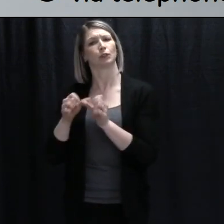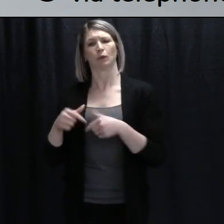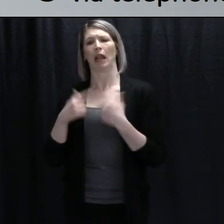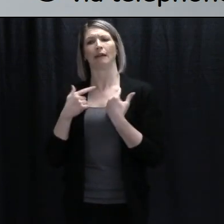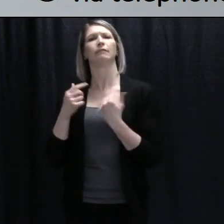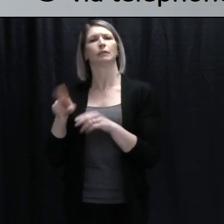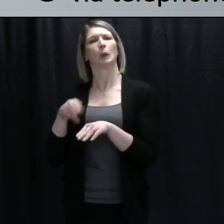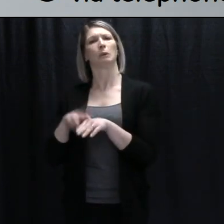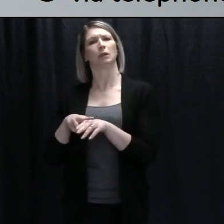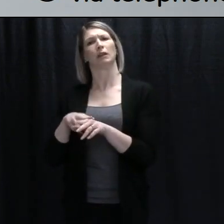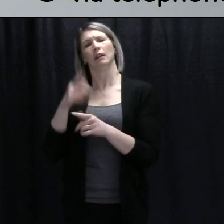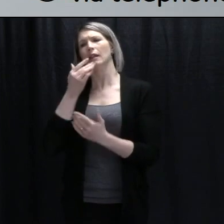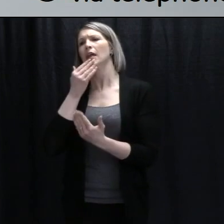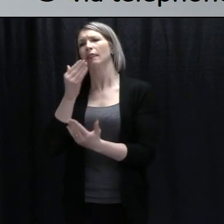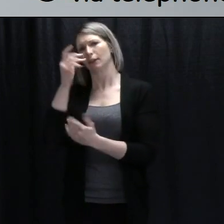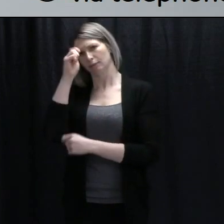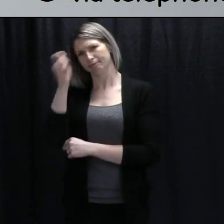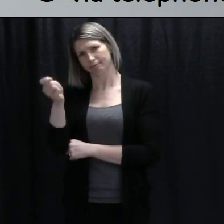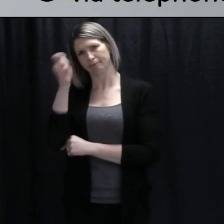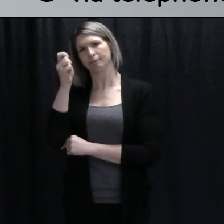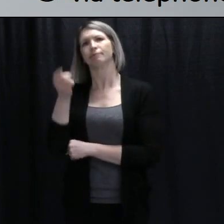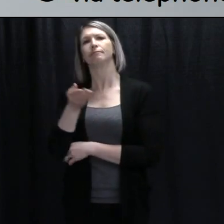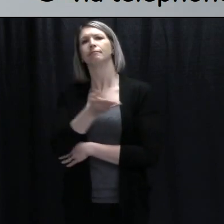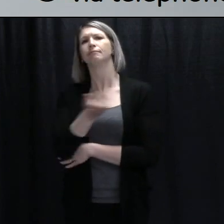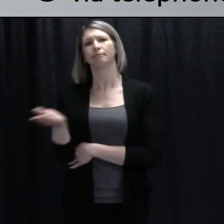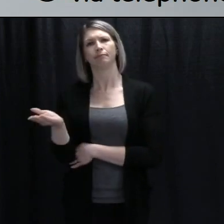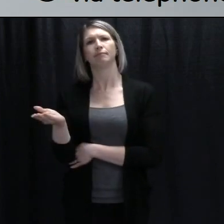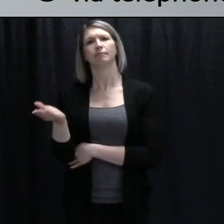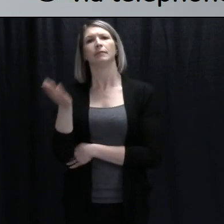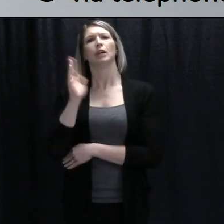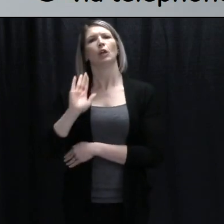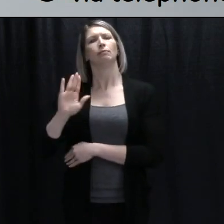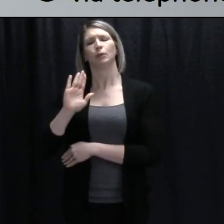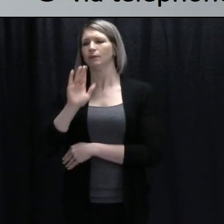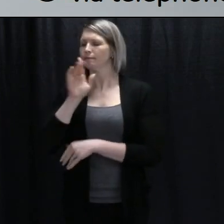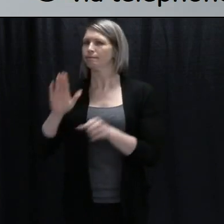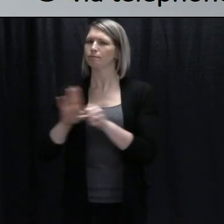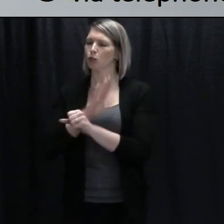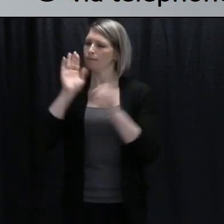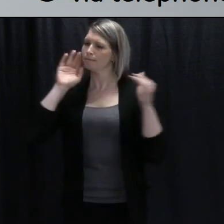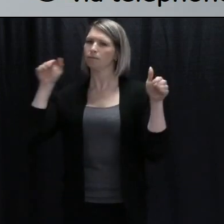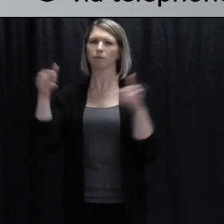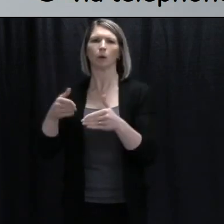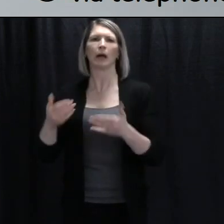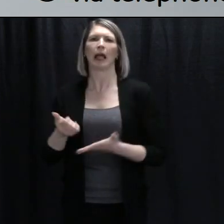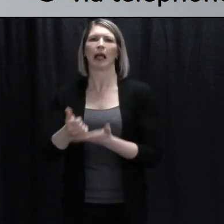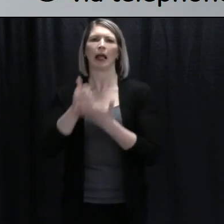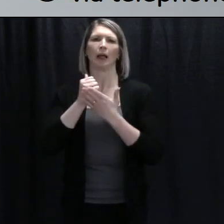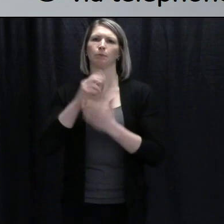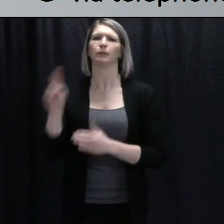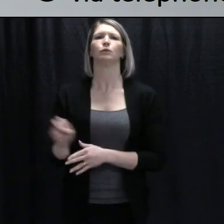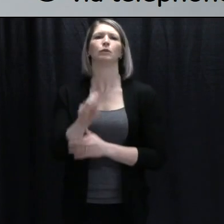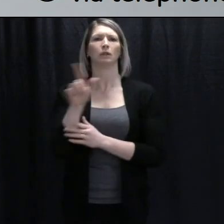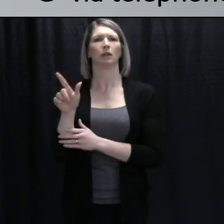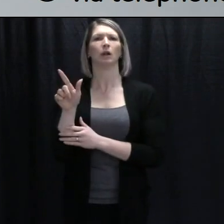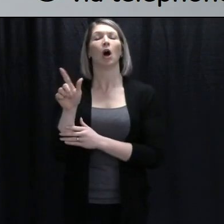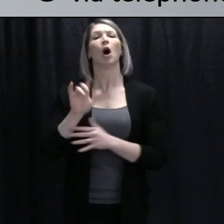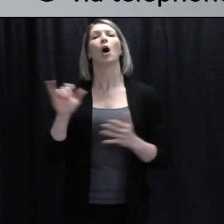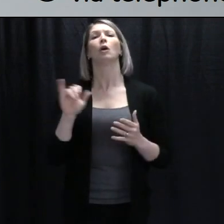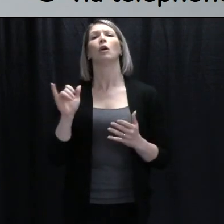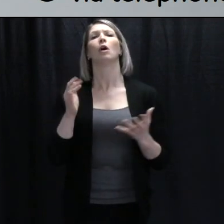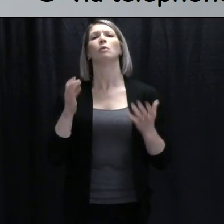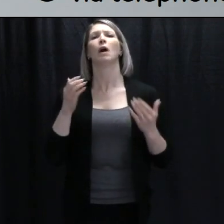this uncertain time. Your dedication to the people of Newfoundland and Labrador is inspiring. I'd also like to